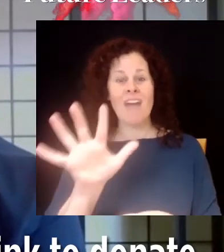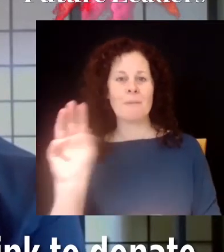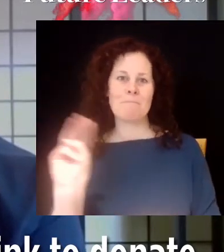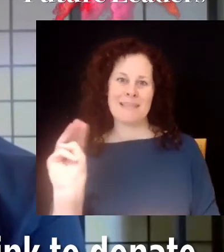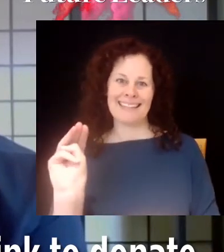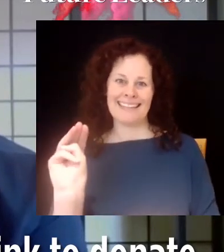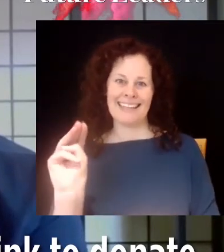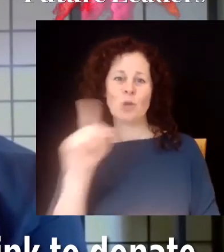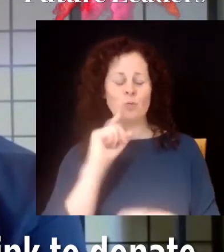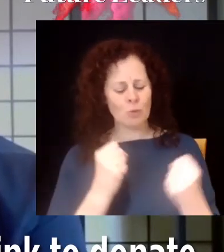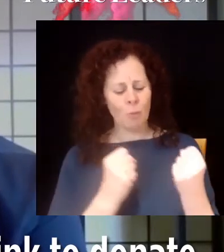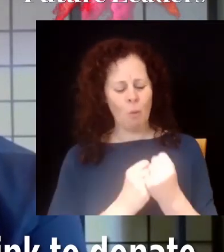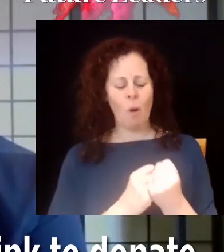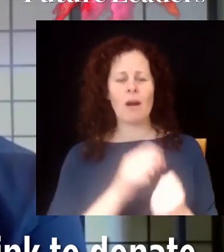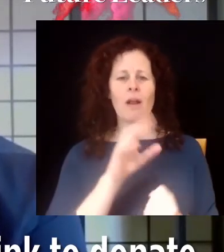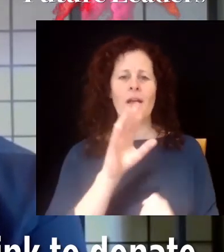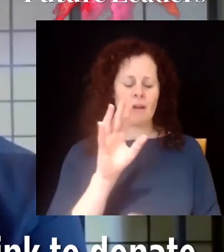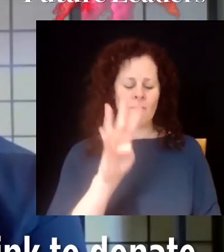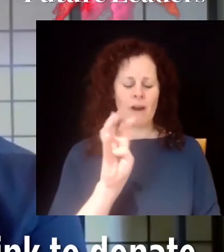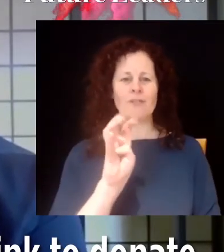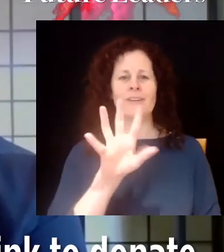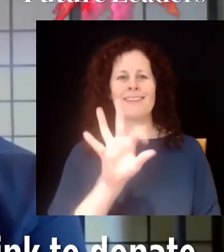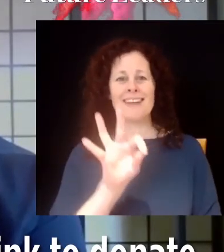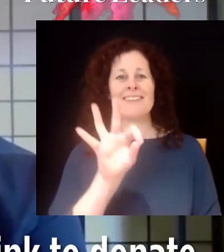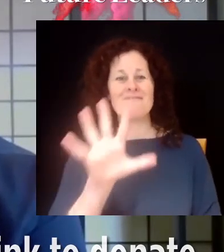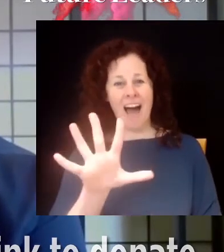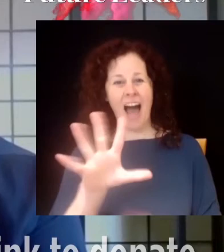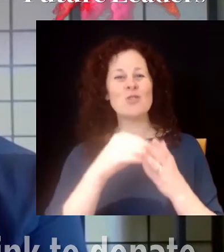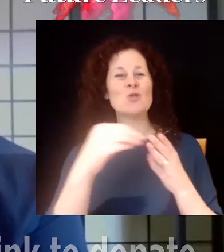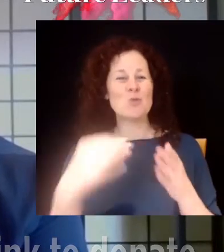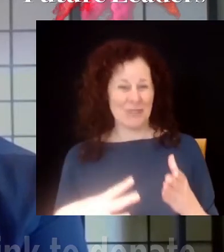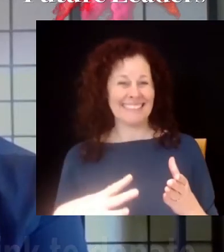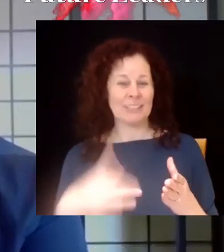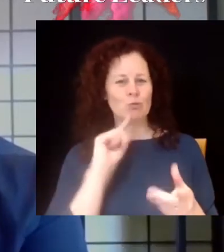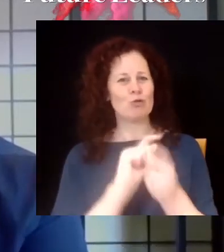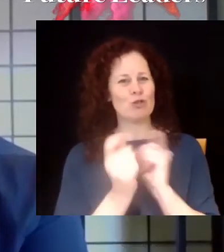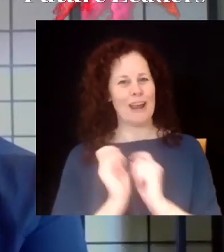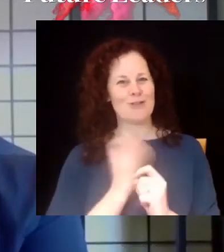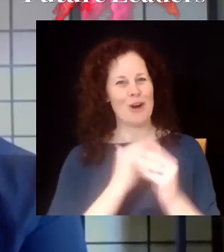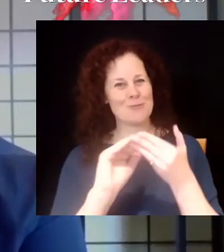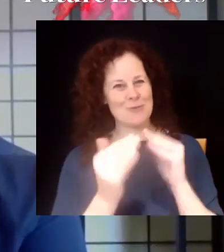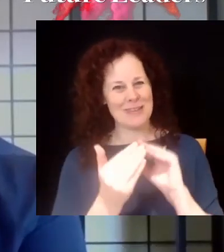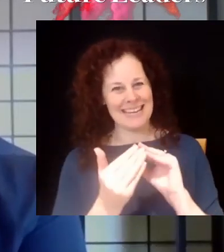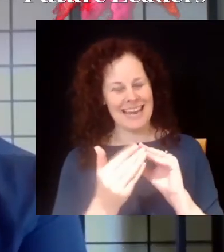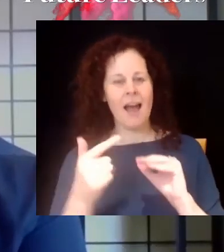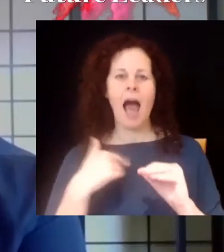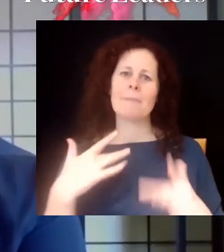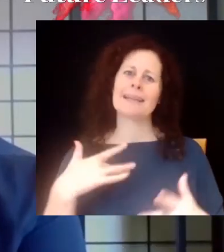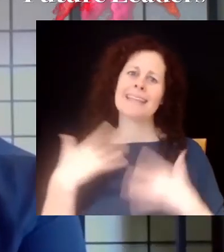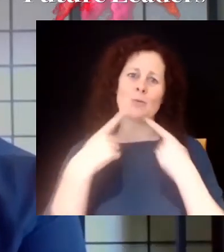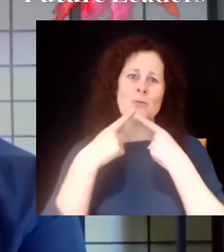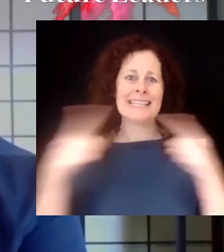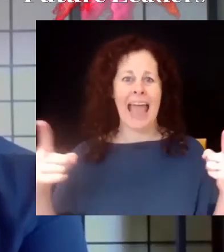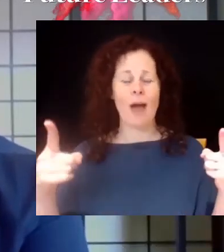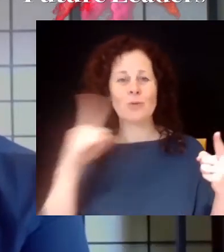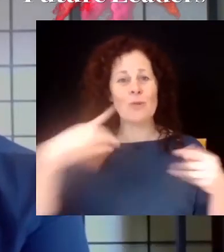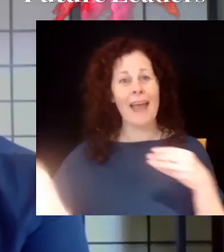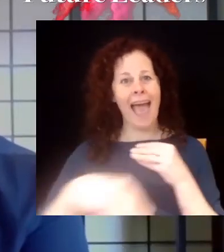been adapting to shifting scholar needs during these really challenging times. This year, with the generous support of the Beek Family